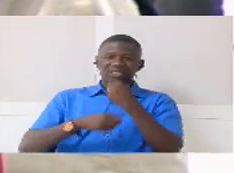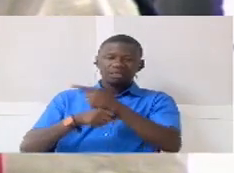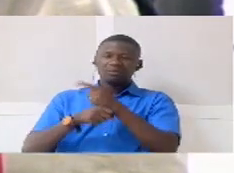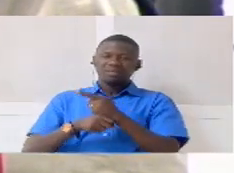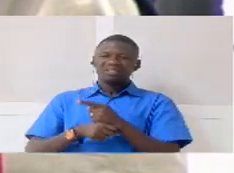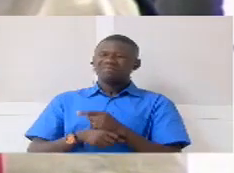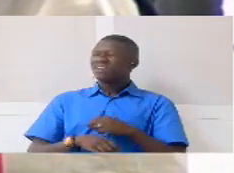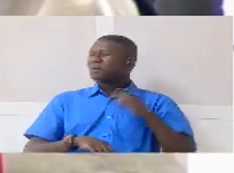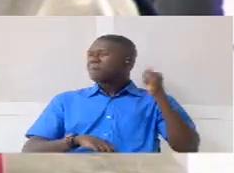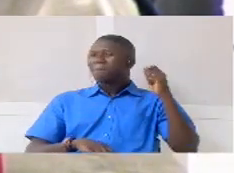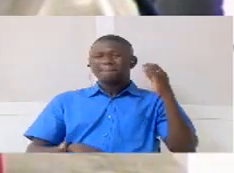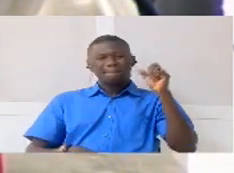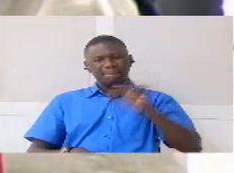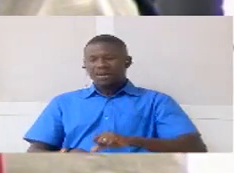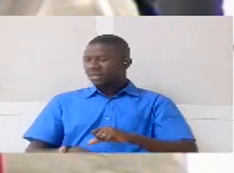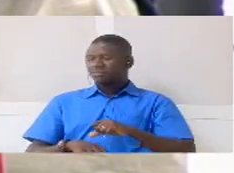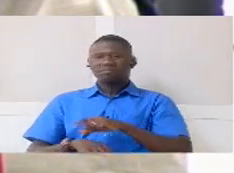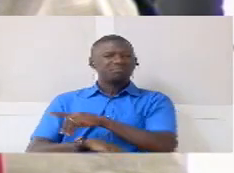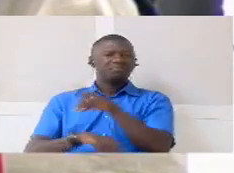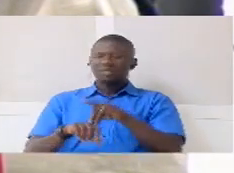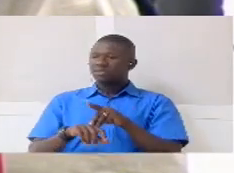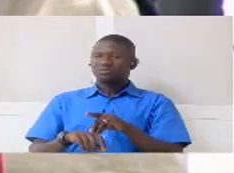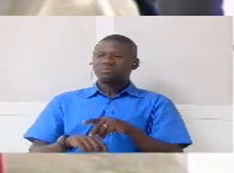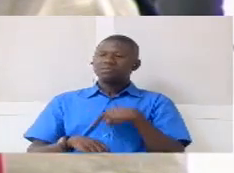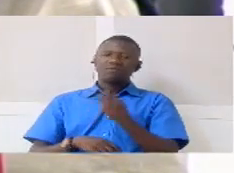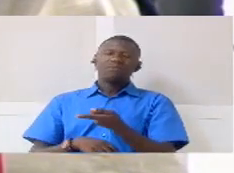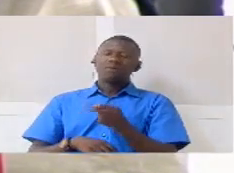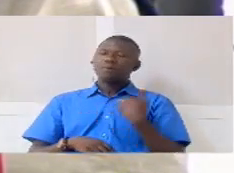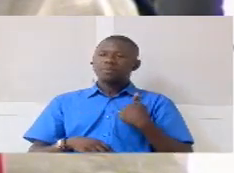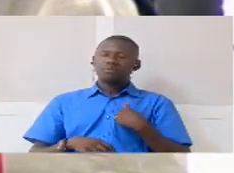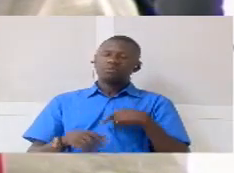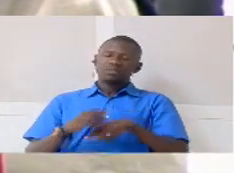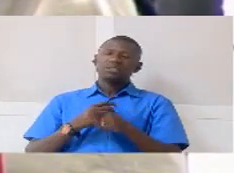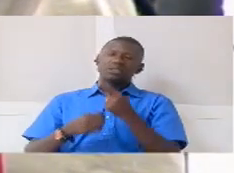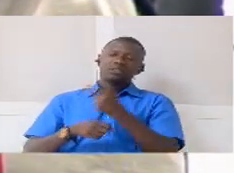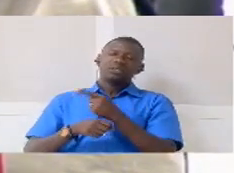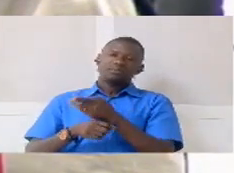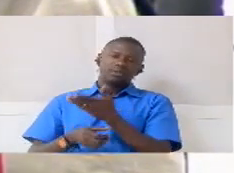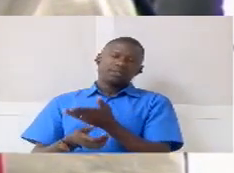kaso Gambia je mudinkra sangara baleti banko kan.